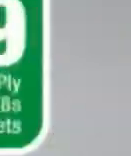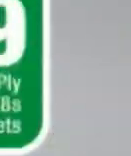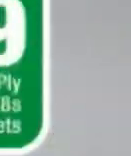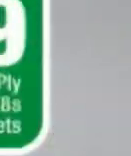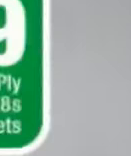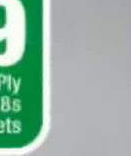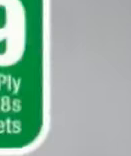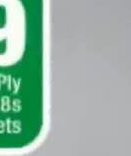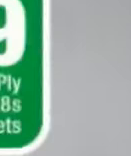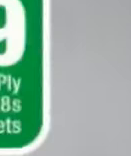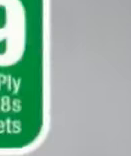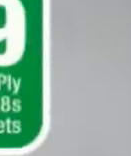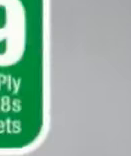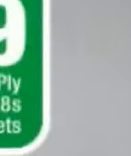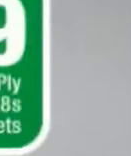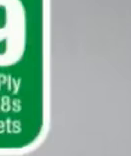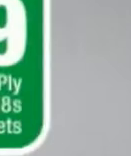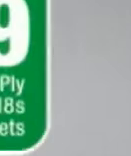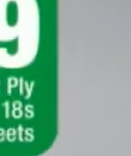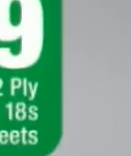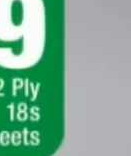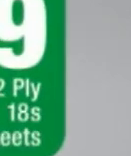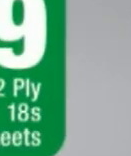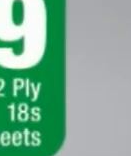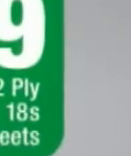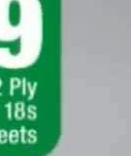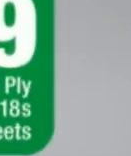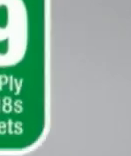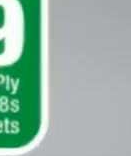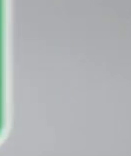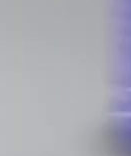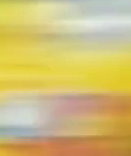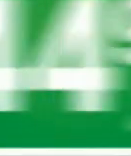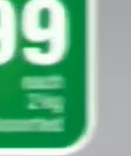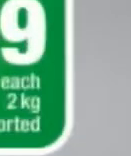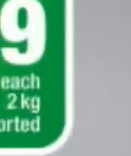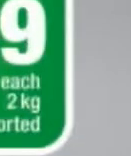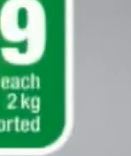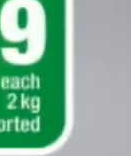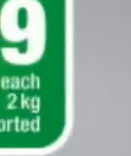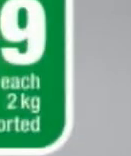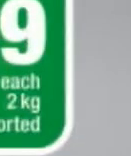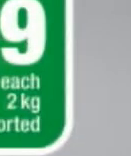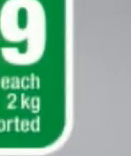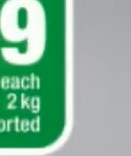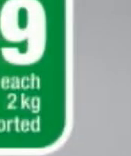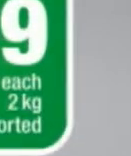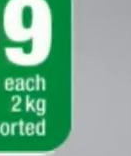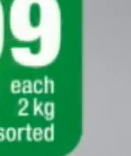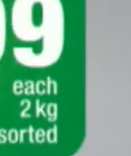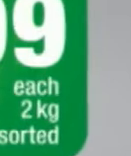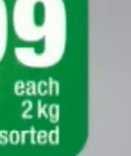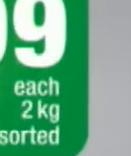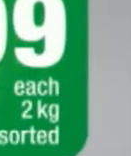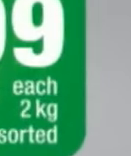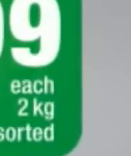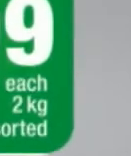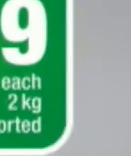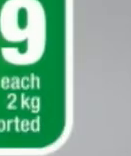store. Get Spar 2-ply toilet rolls, 18s, for $79.99 and 2kg Sunlight hand washing powder